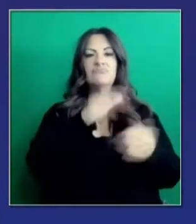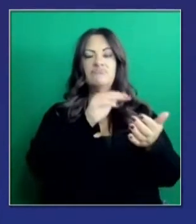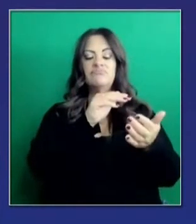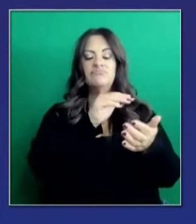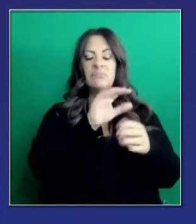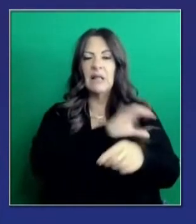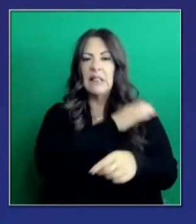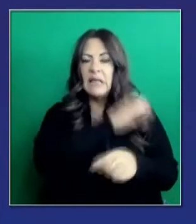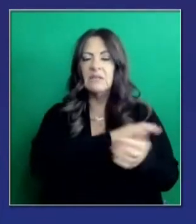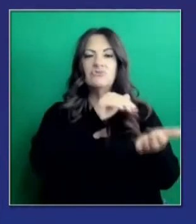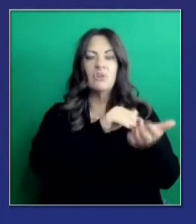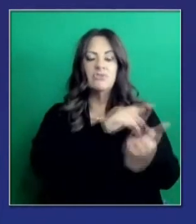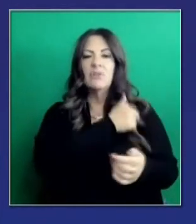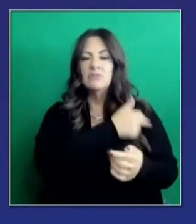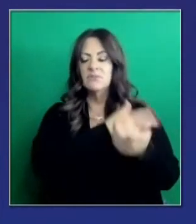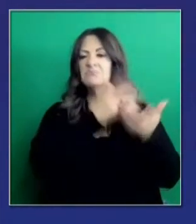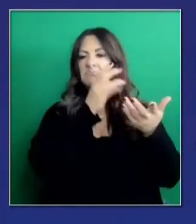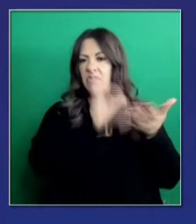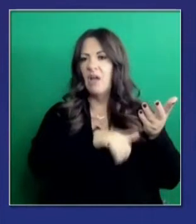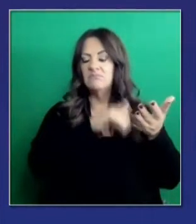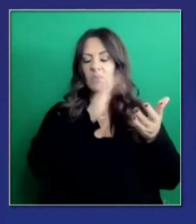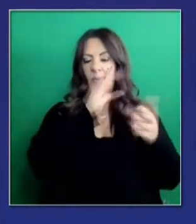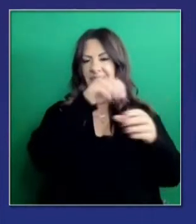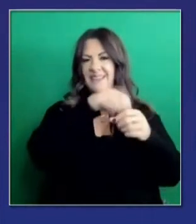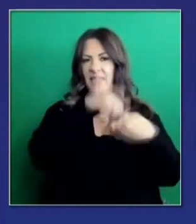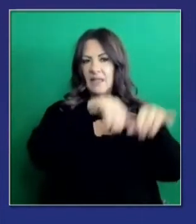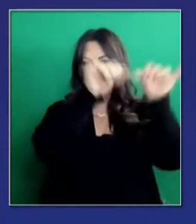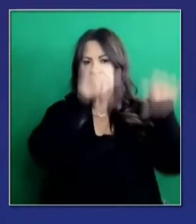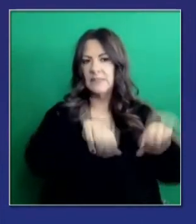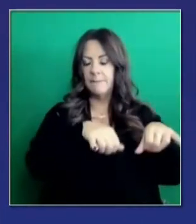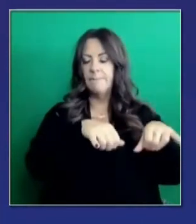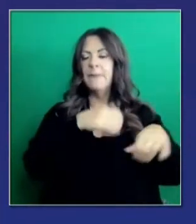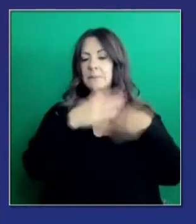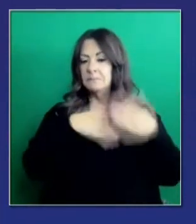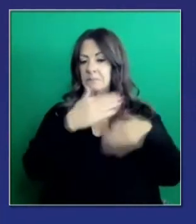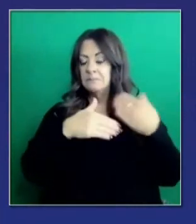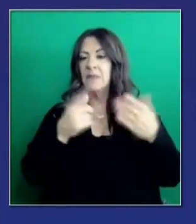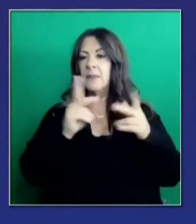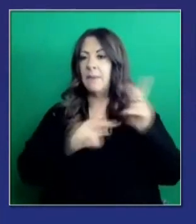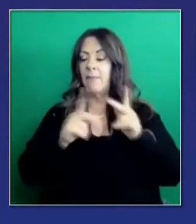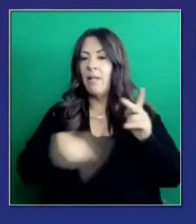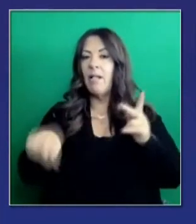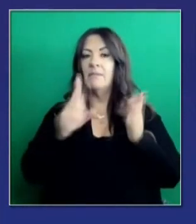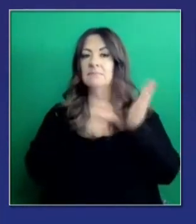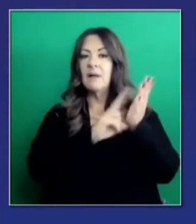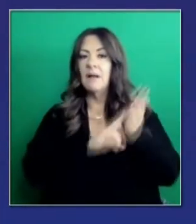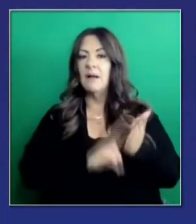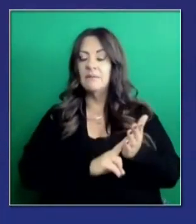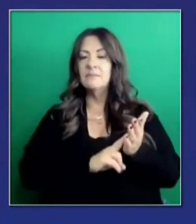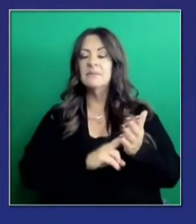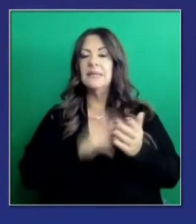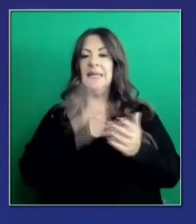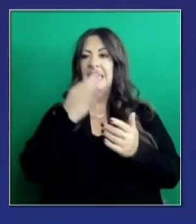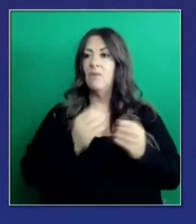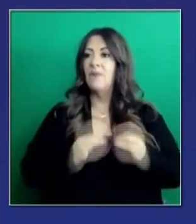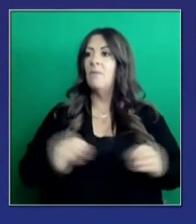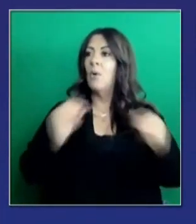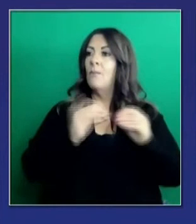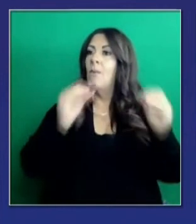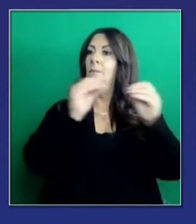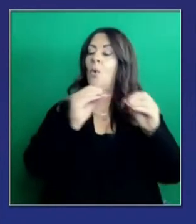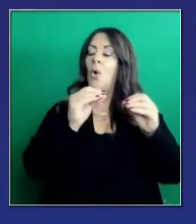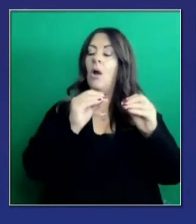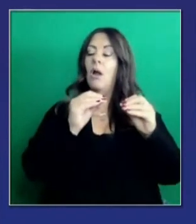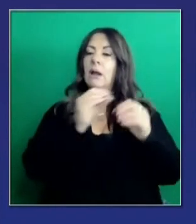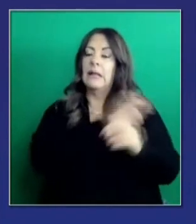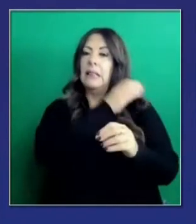moving judiciously, but we're moving relatively efficiently. But as more and more clinics sign up, more and more opportunities avail